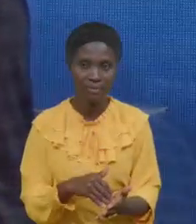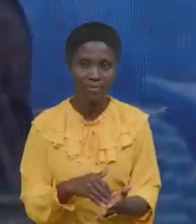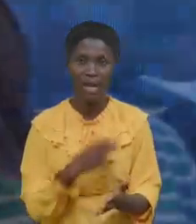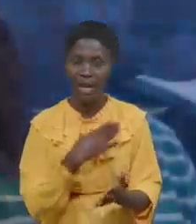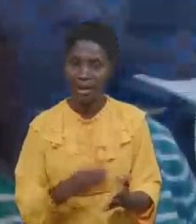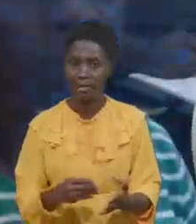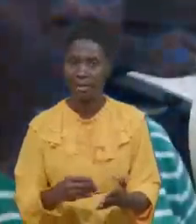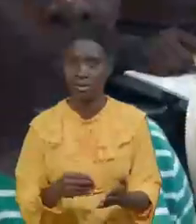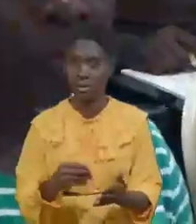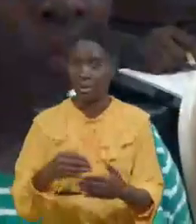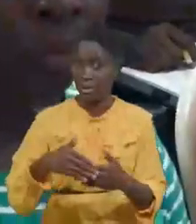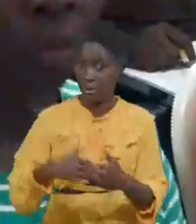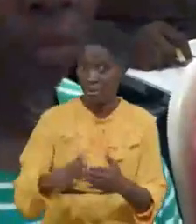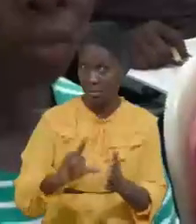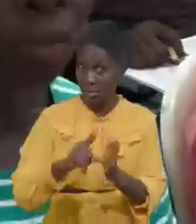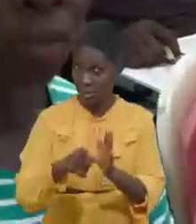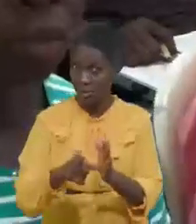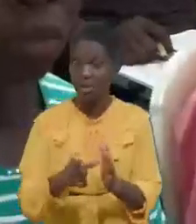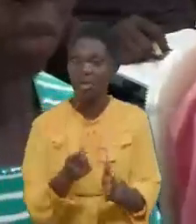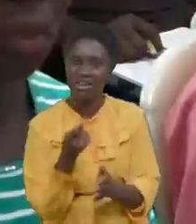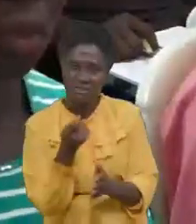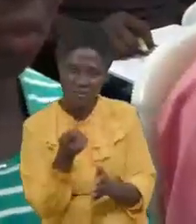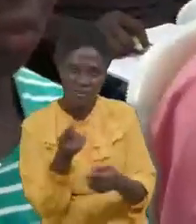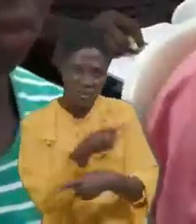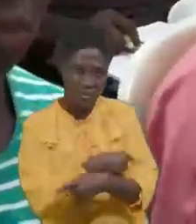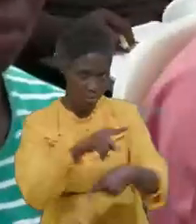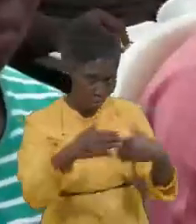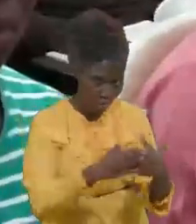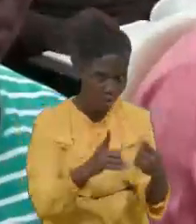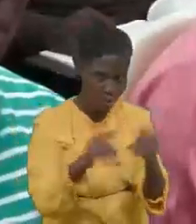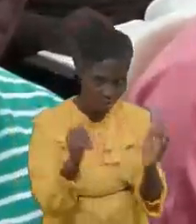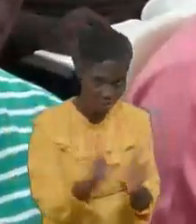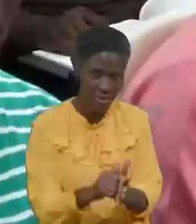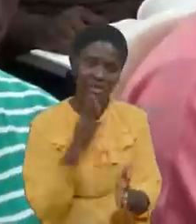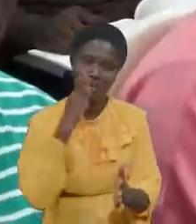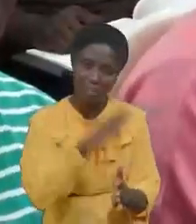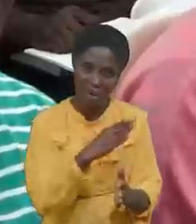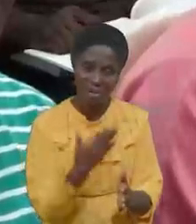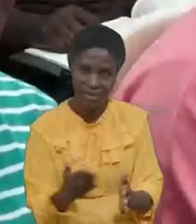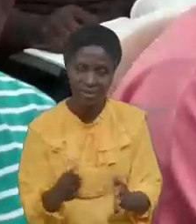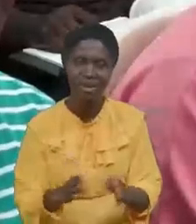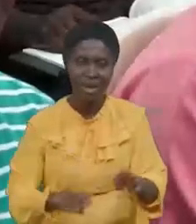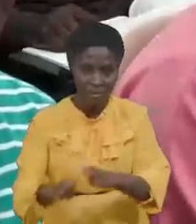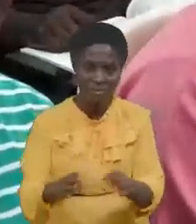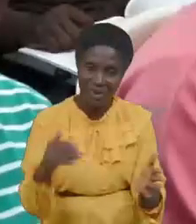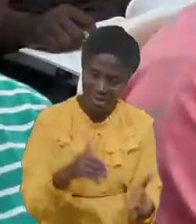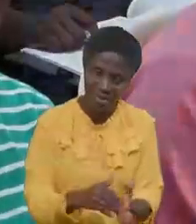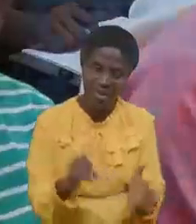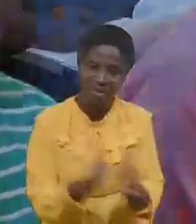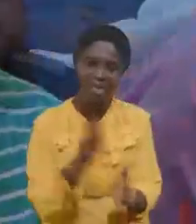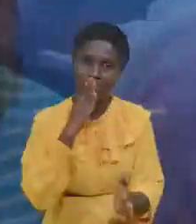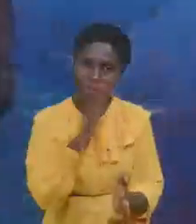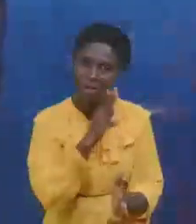few days, you are back to that naughty thing, evil thing, bad